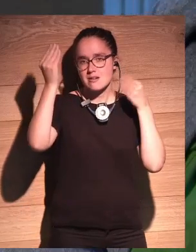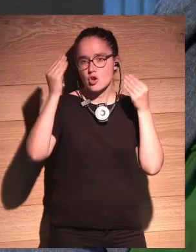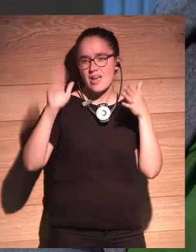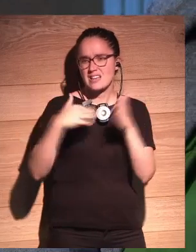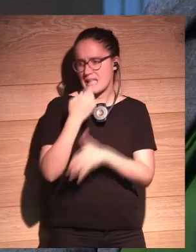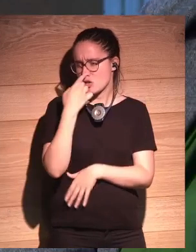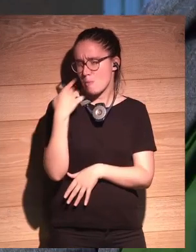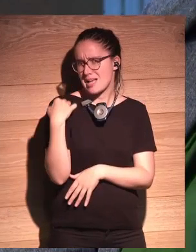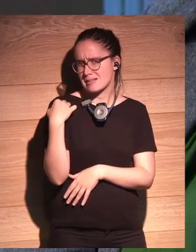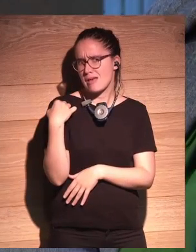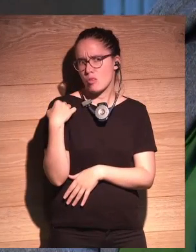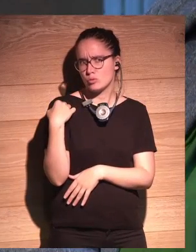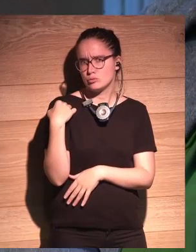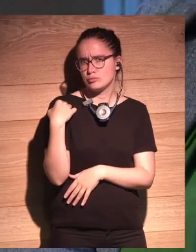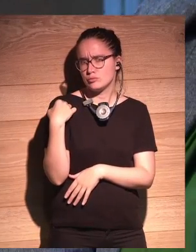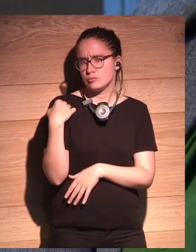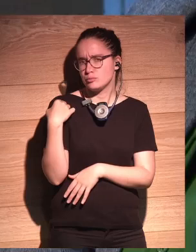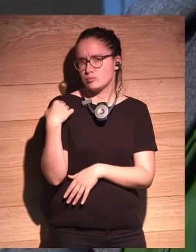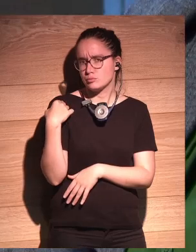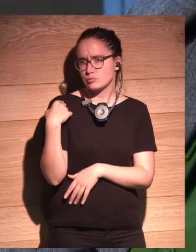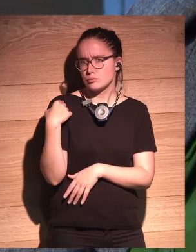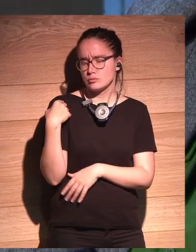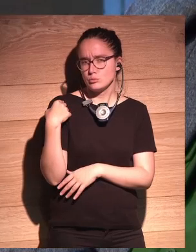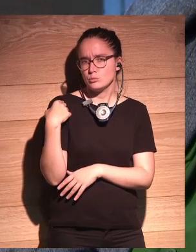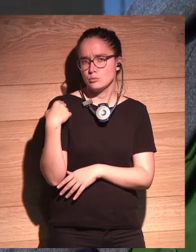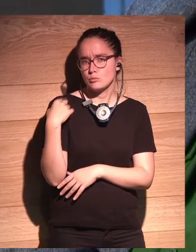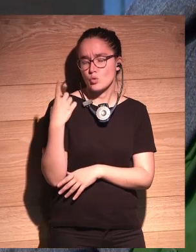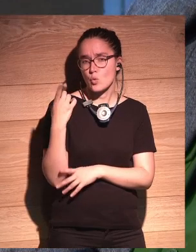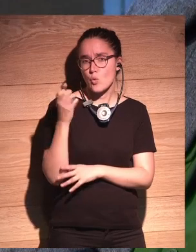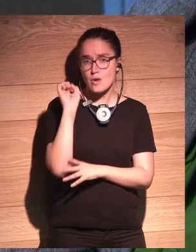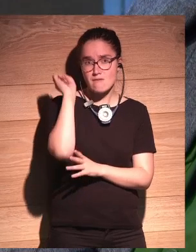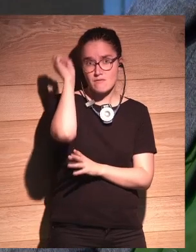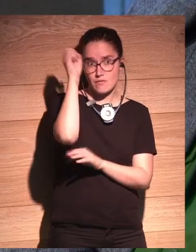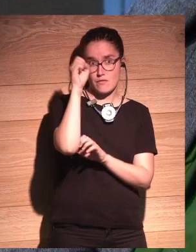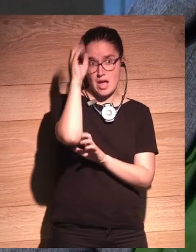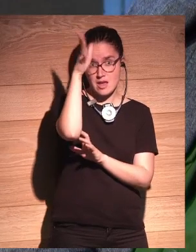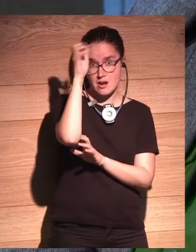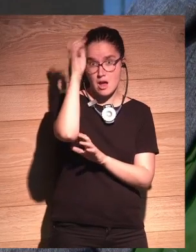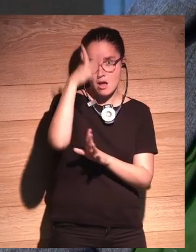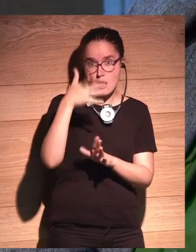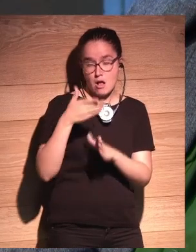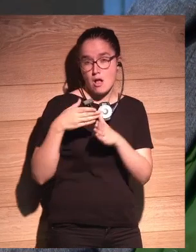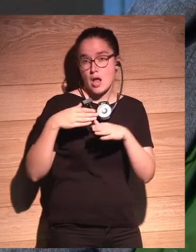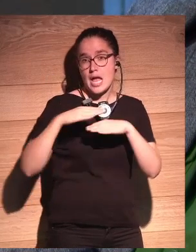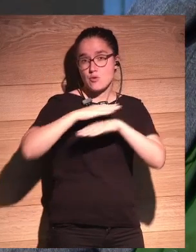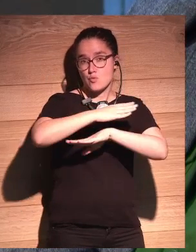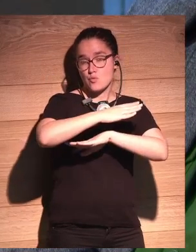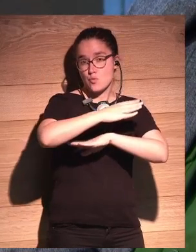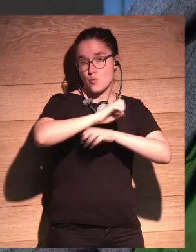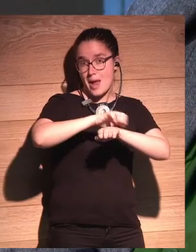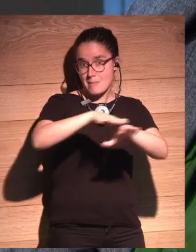there was a whale in Norway that landed on the beach that had died, and when they opened up this